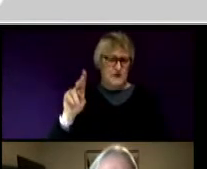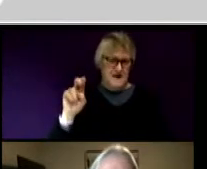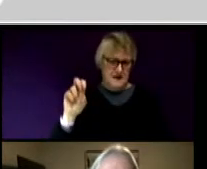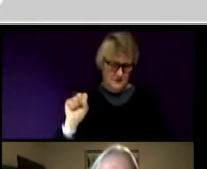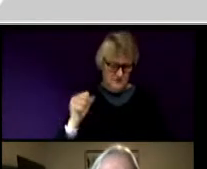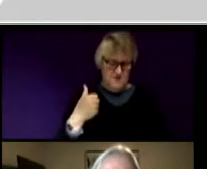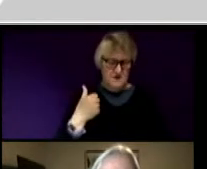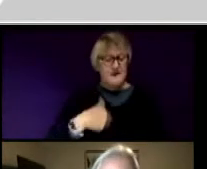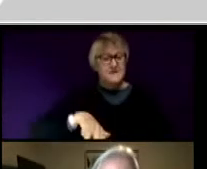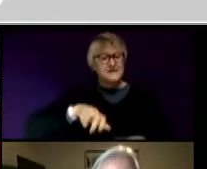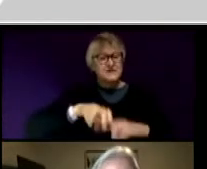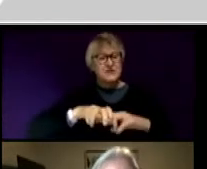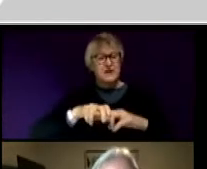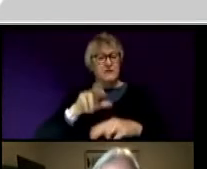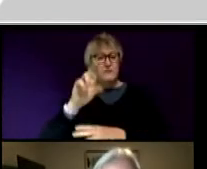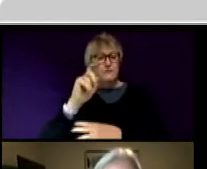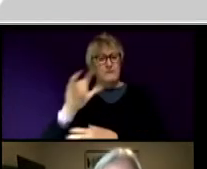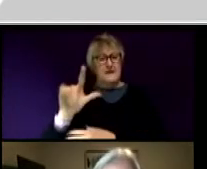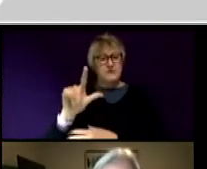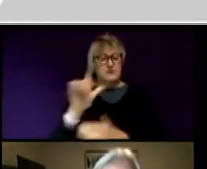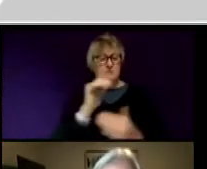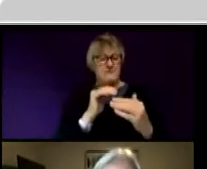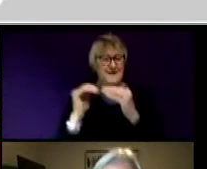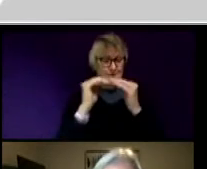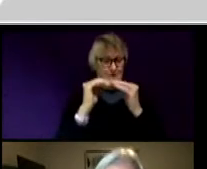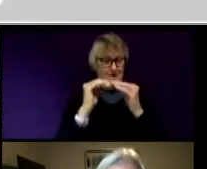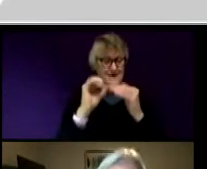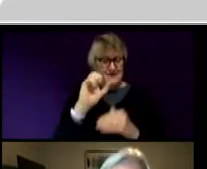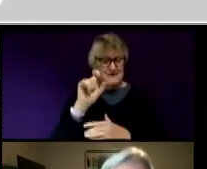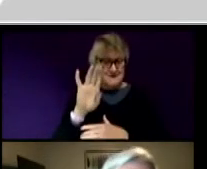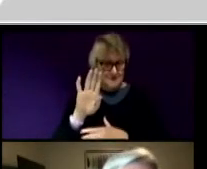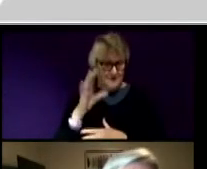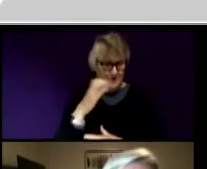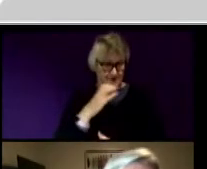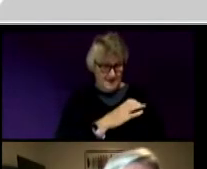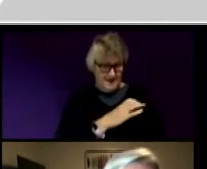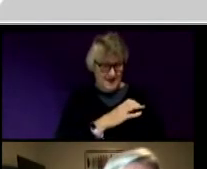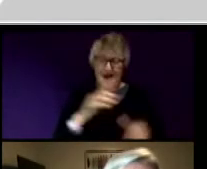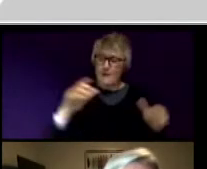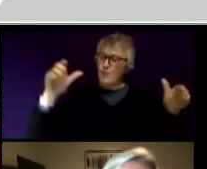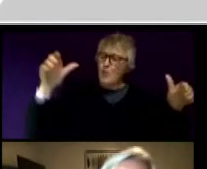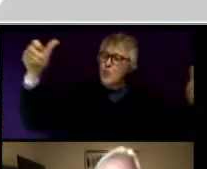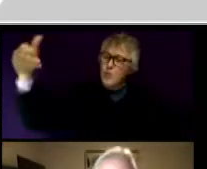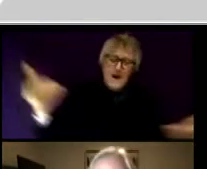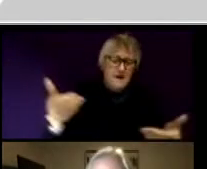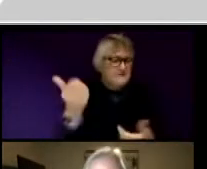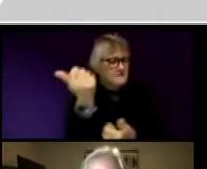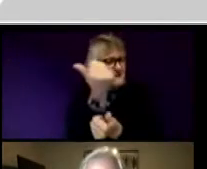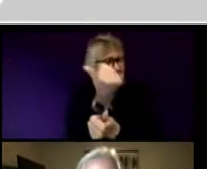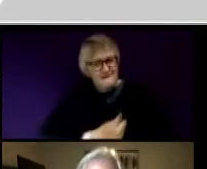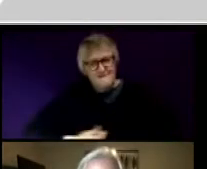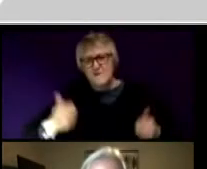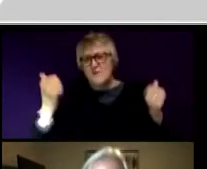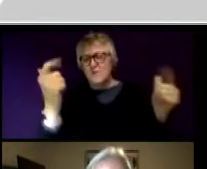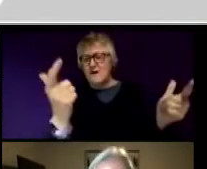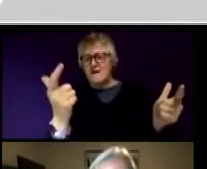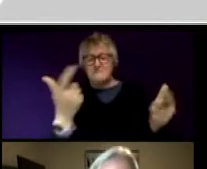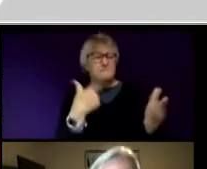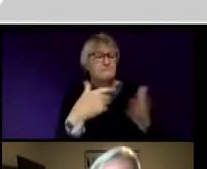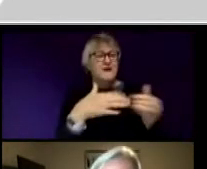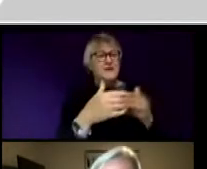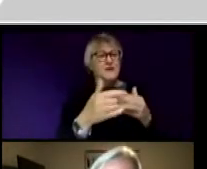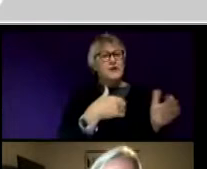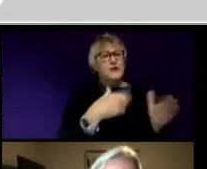Equity Subcommittee. And welcome everyone, whether you are a member or a guest or a city personnel. It's good to see you.